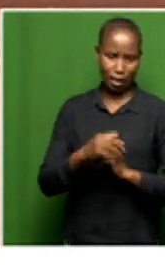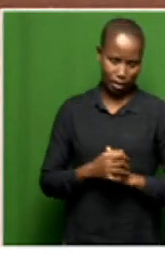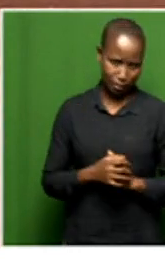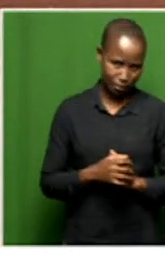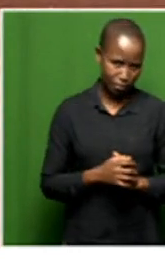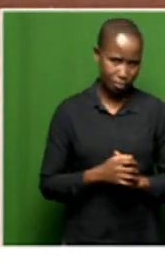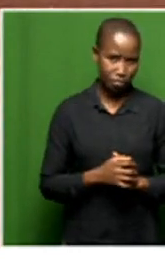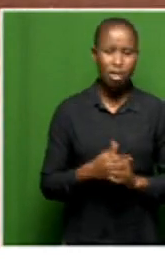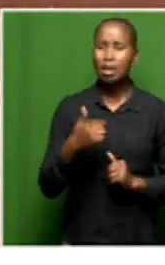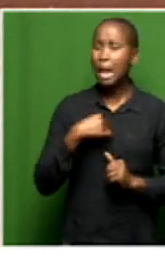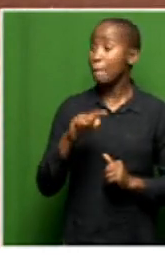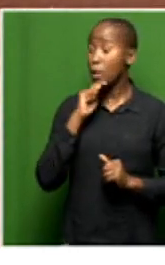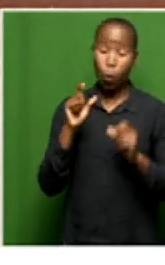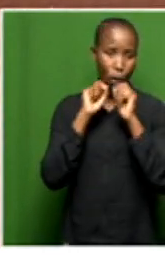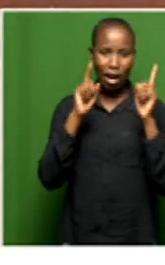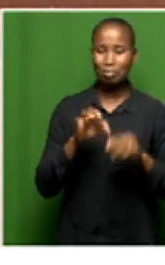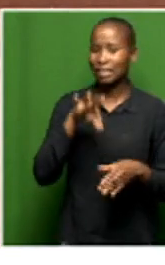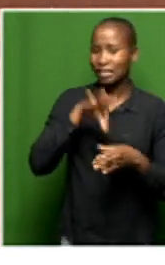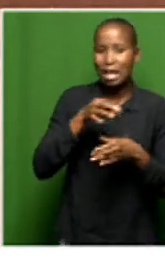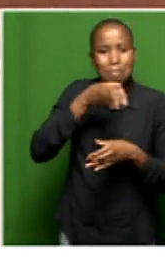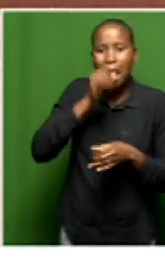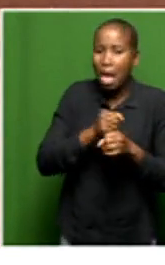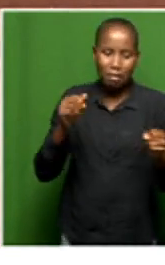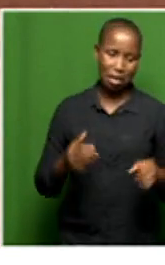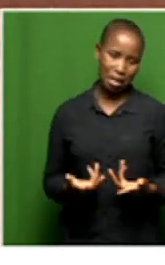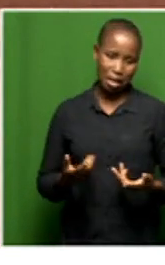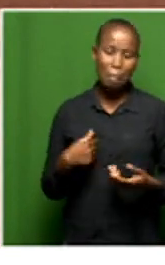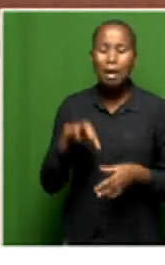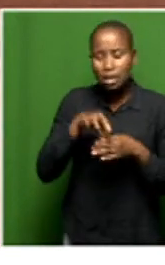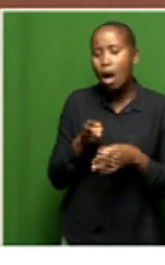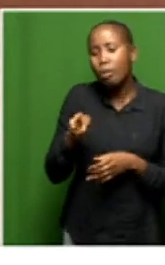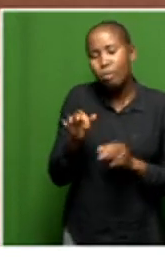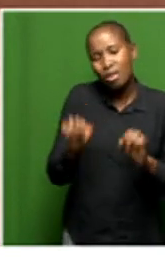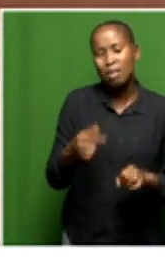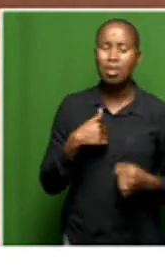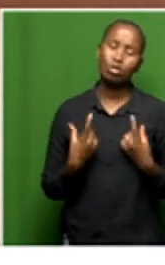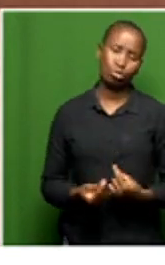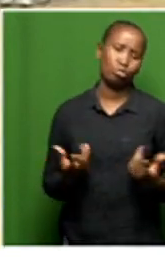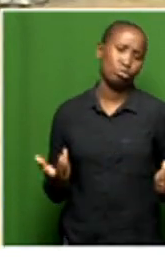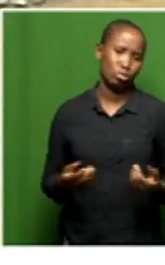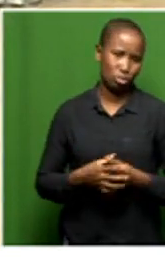I haven't had tea since the morning, but my tea is there. Why? What must I do?